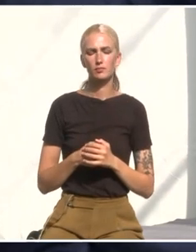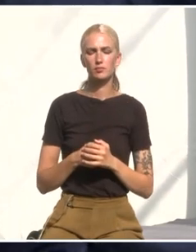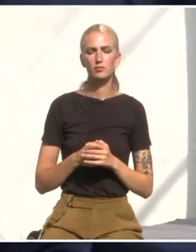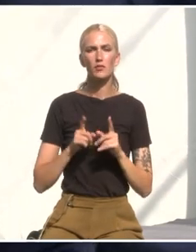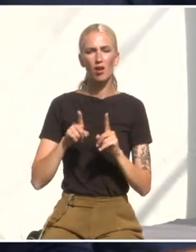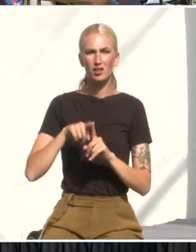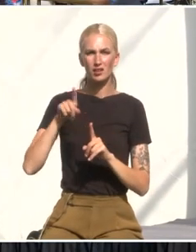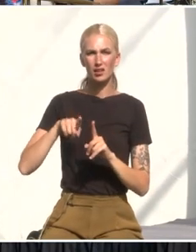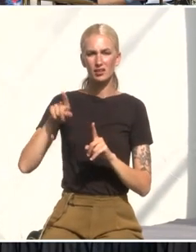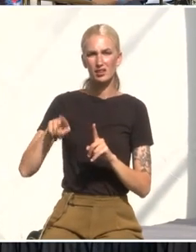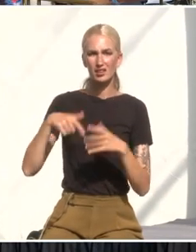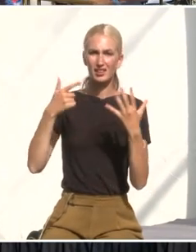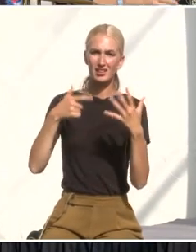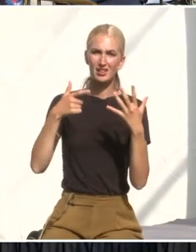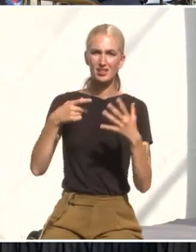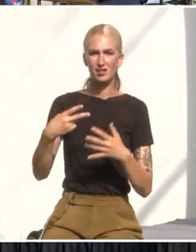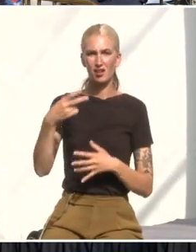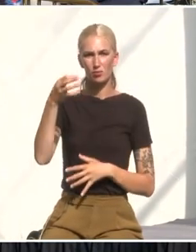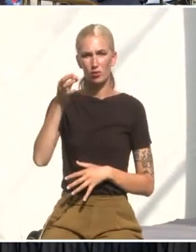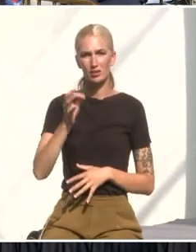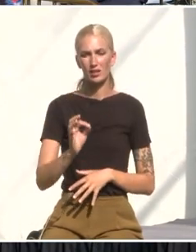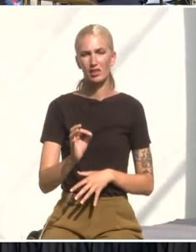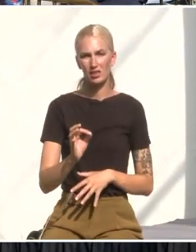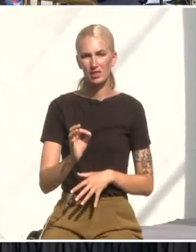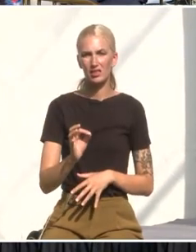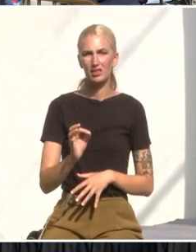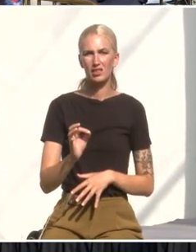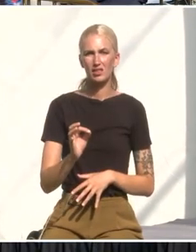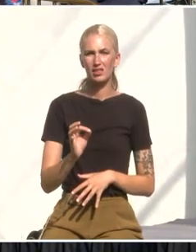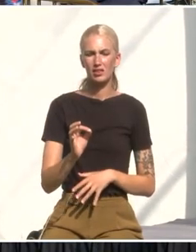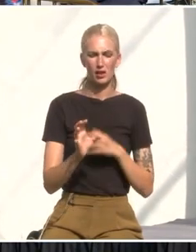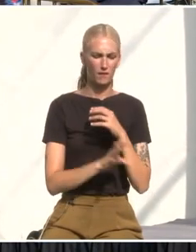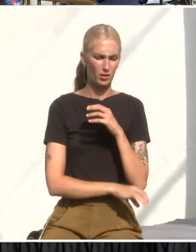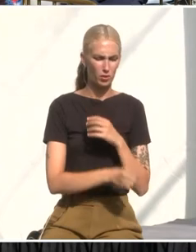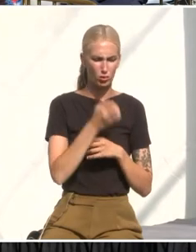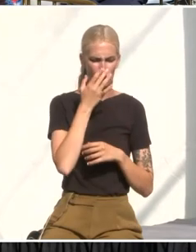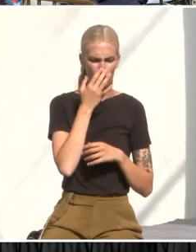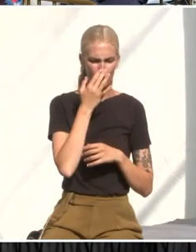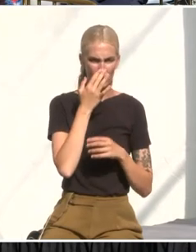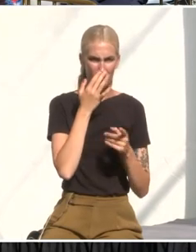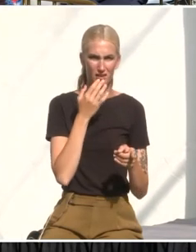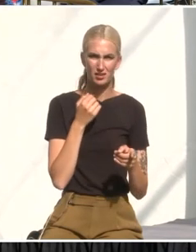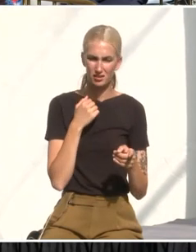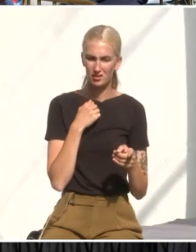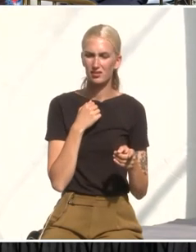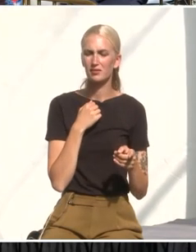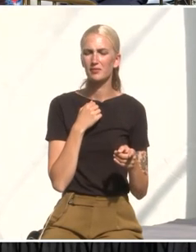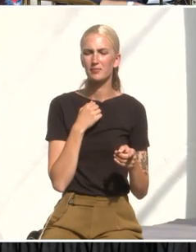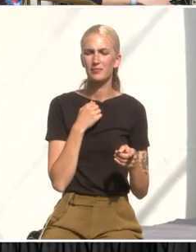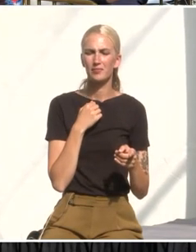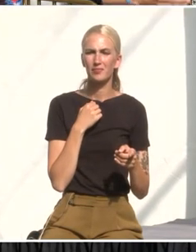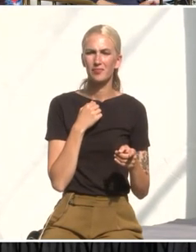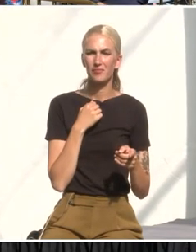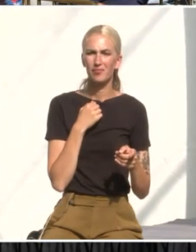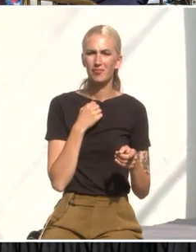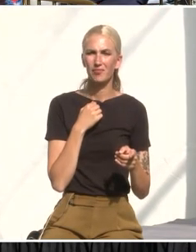statistically, 72% from the latest number of all committed or followed